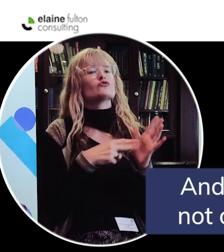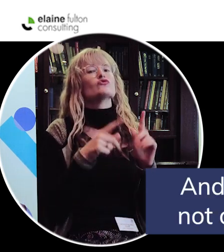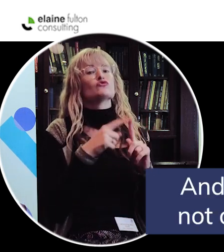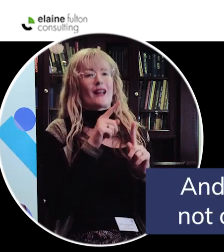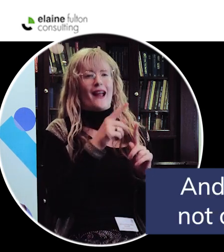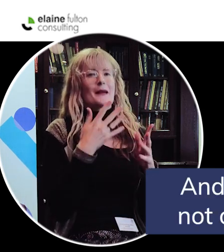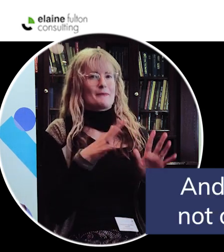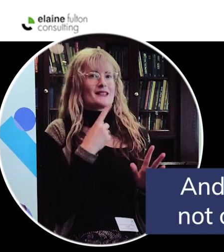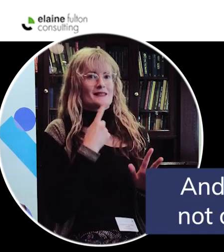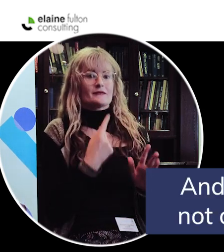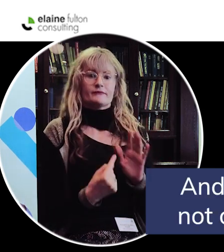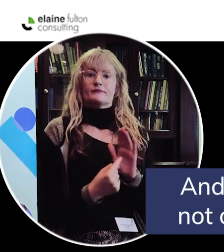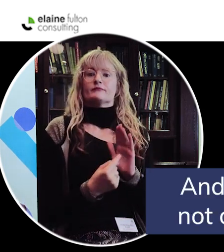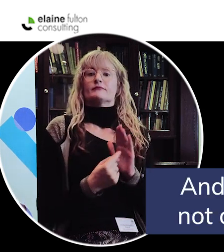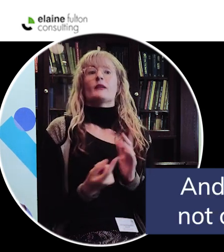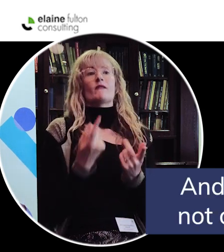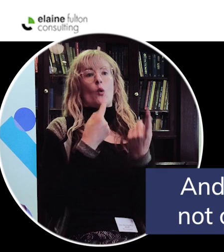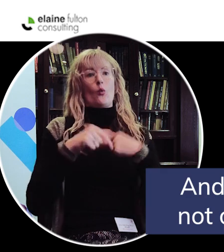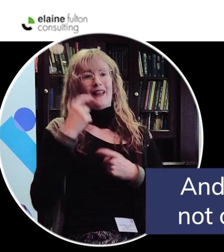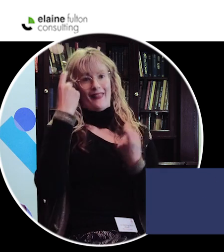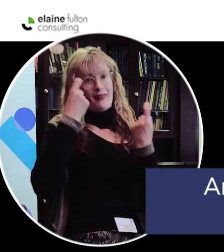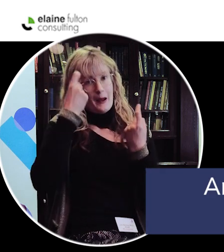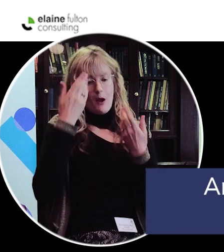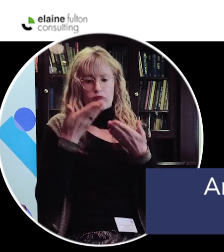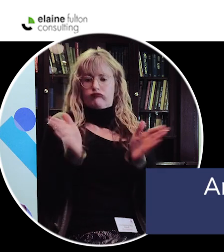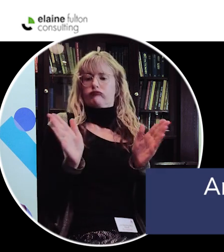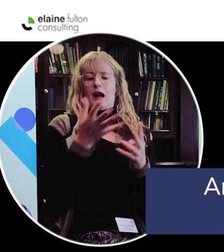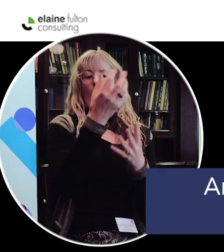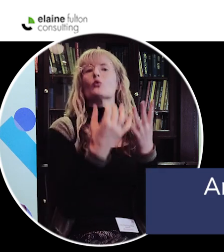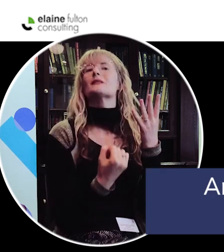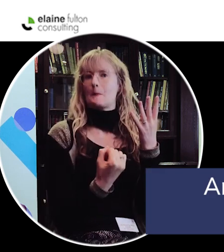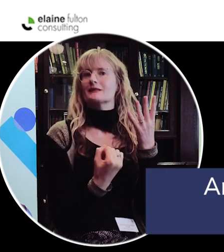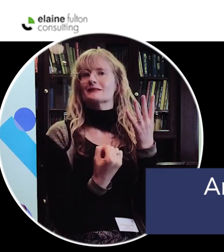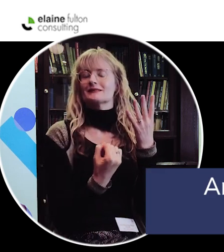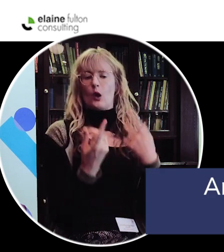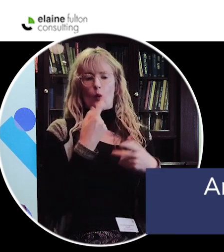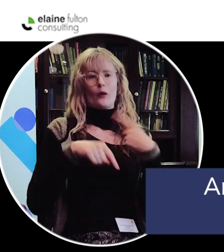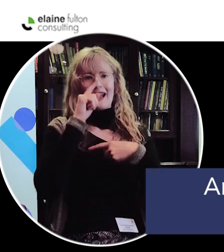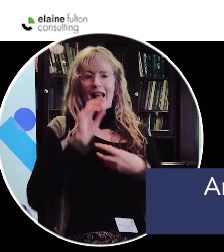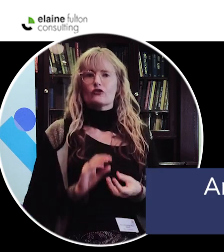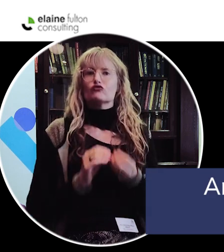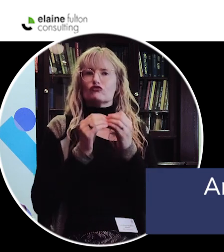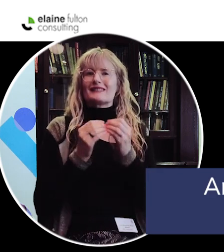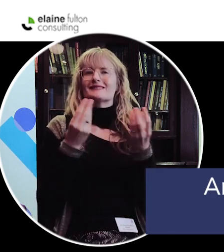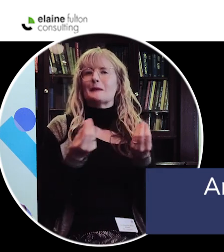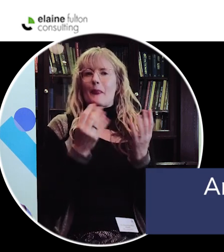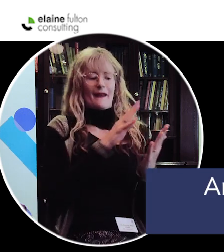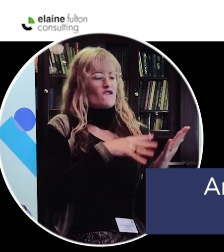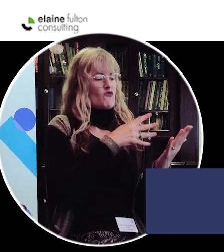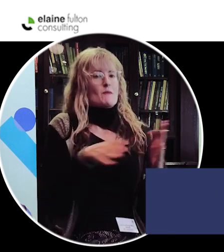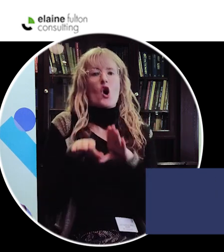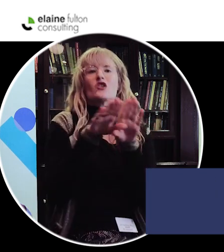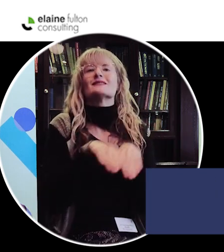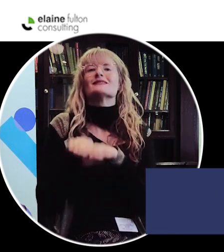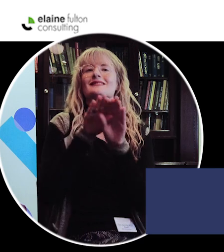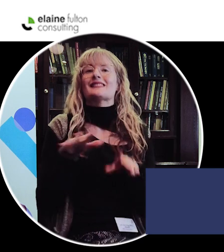us not only to link to the wider children's outcomes work and create something consistent for family hubs, but actually feed into that work,